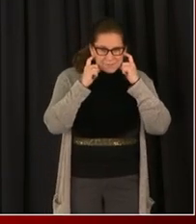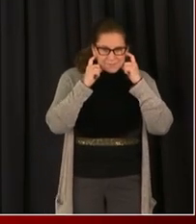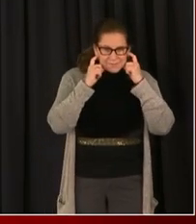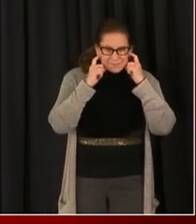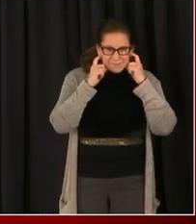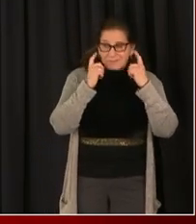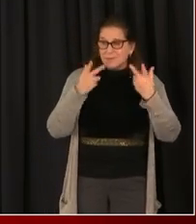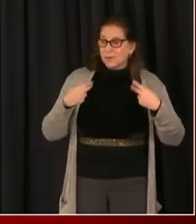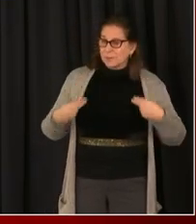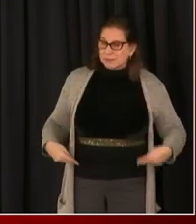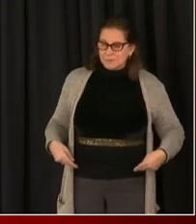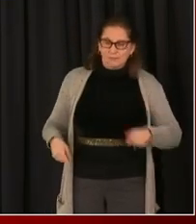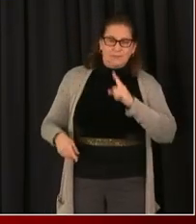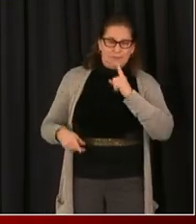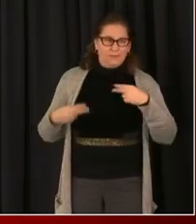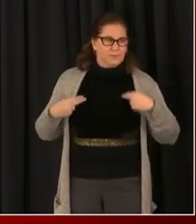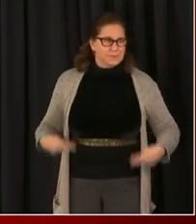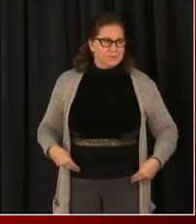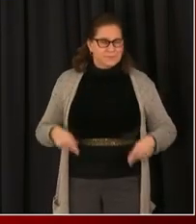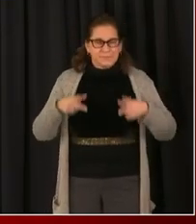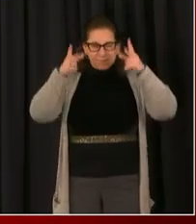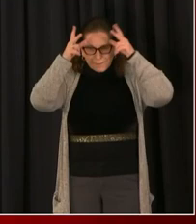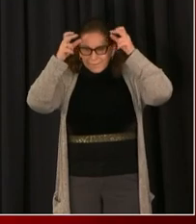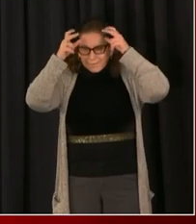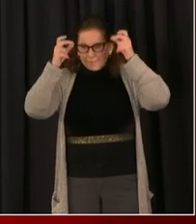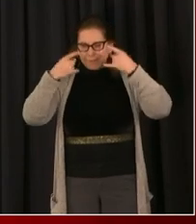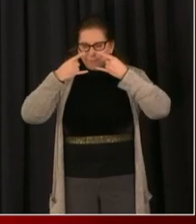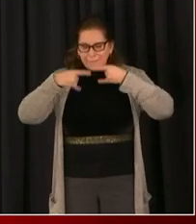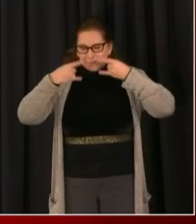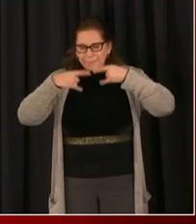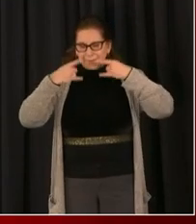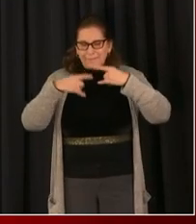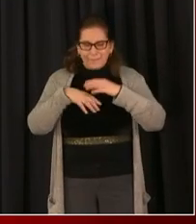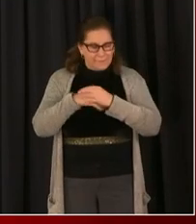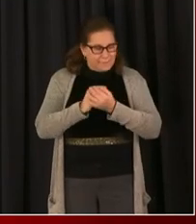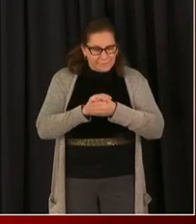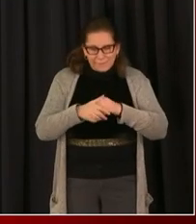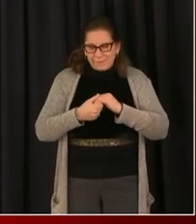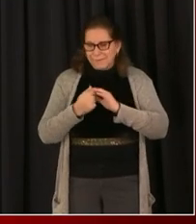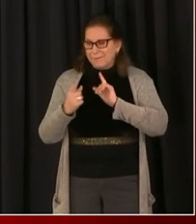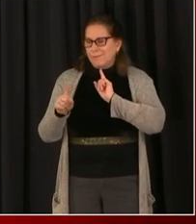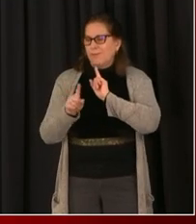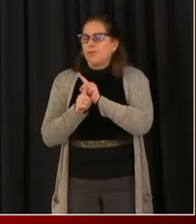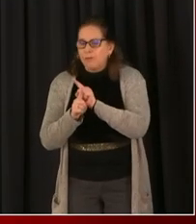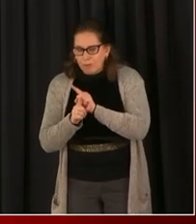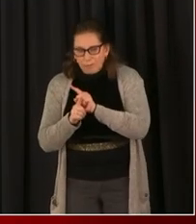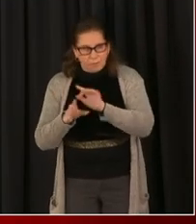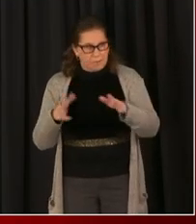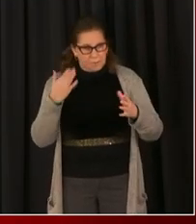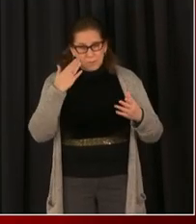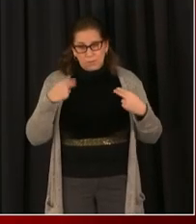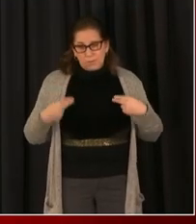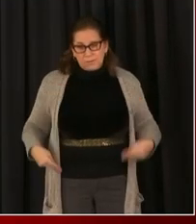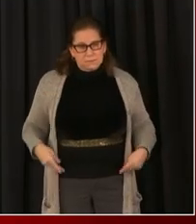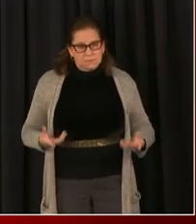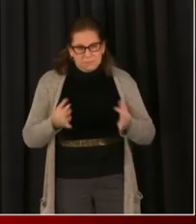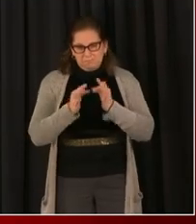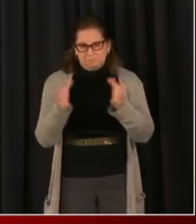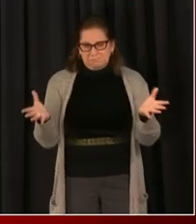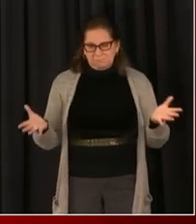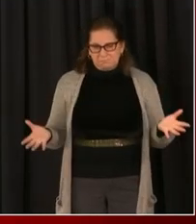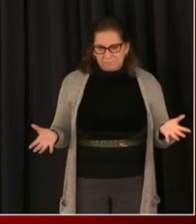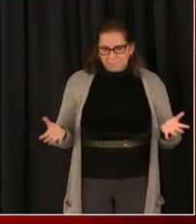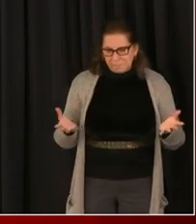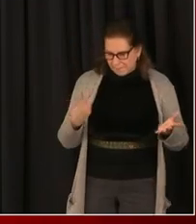reminder. I may have told you this story, so I won't repeat it, but you can see it in workplaces, for example,